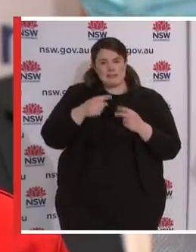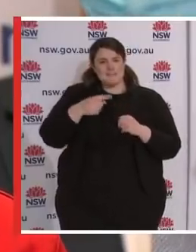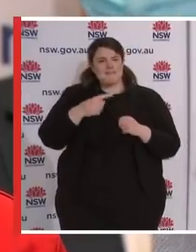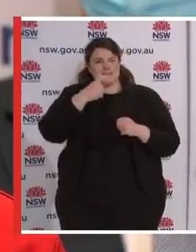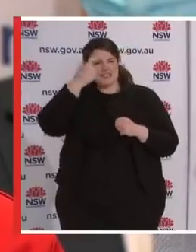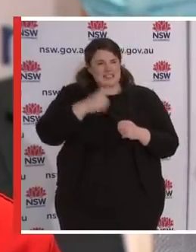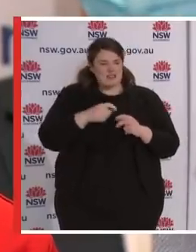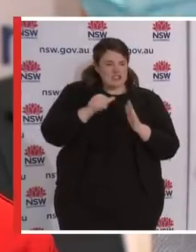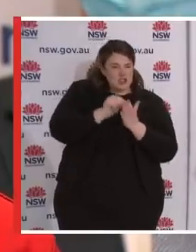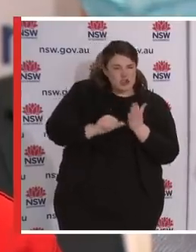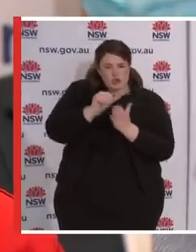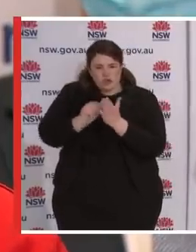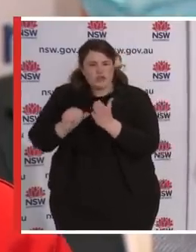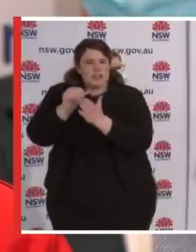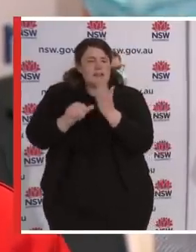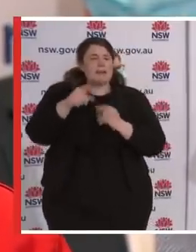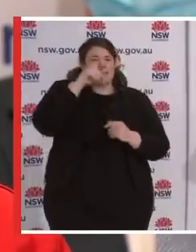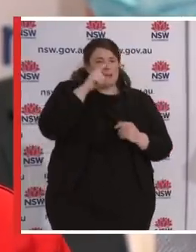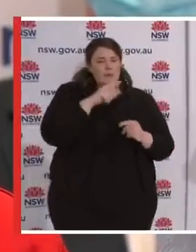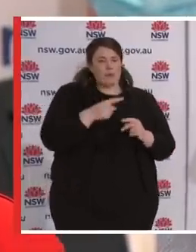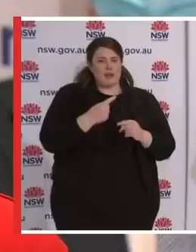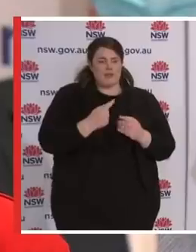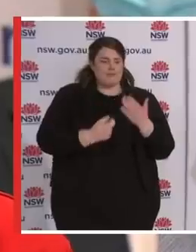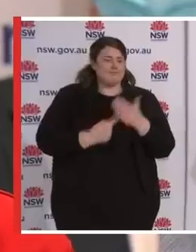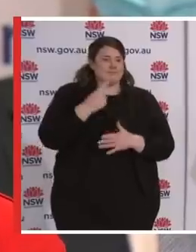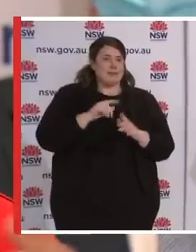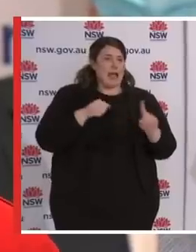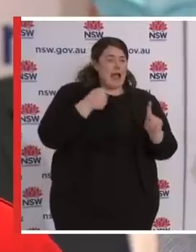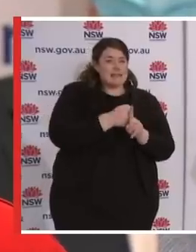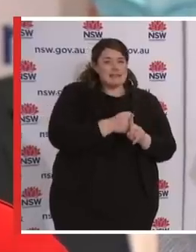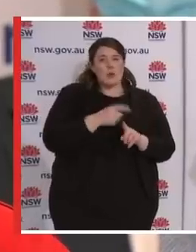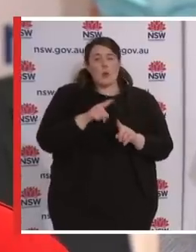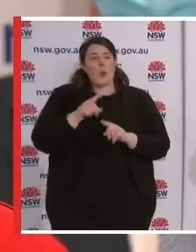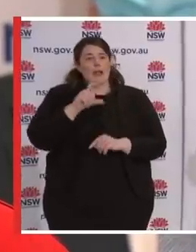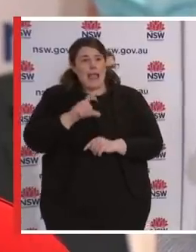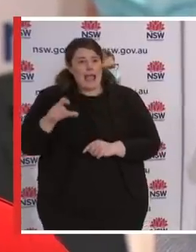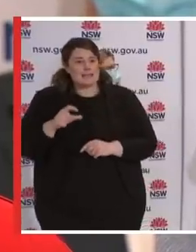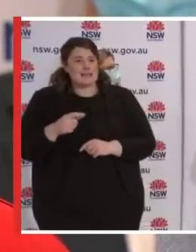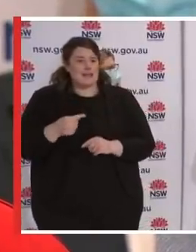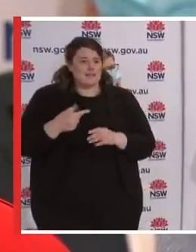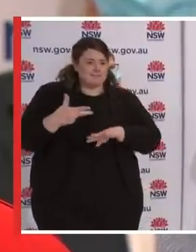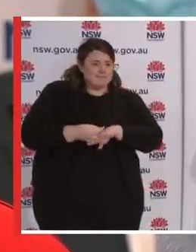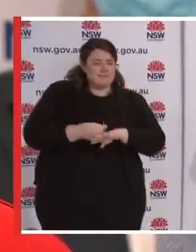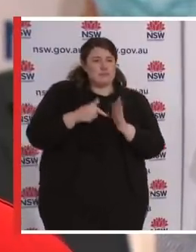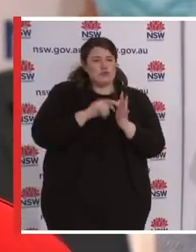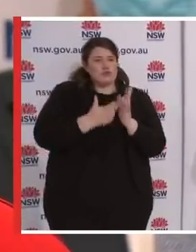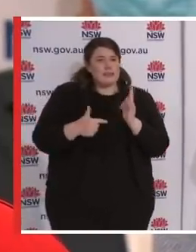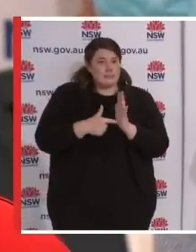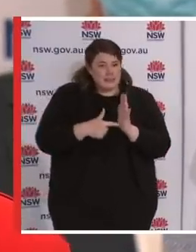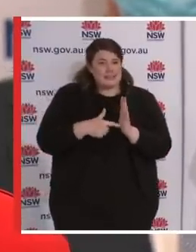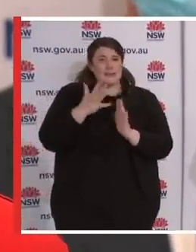after patients who've had multiple trauma. It allows us to do leukemia treatments. A whole variety of things need access to the intensive care